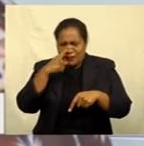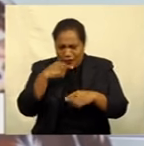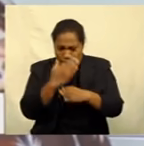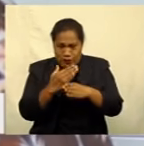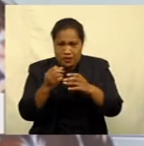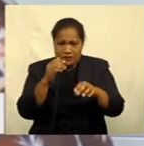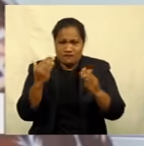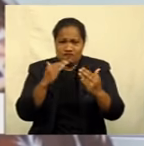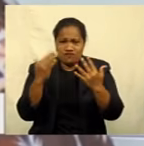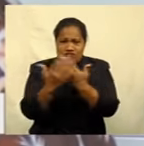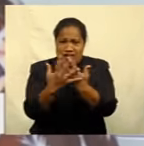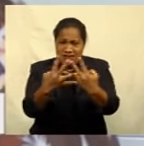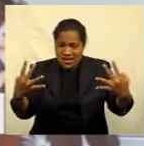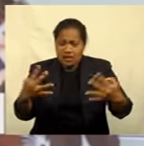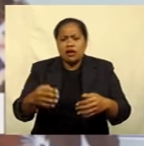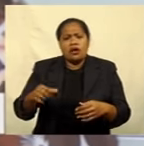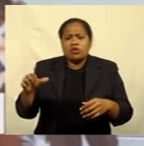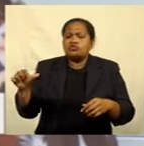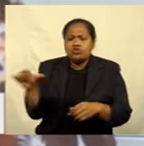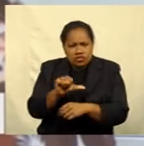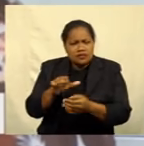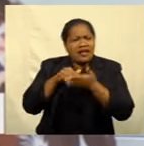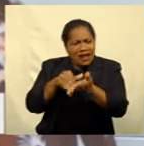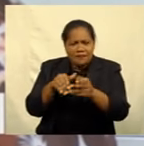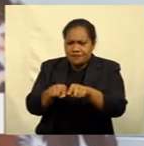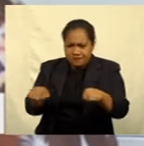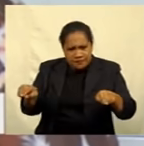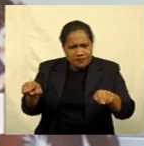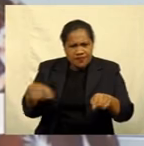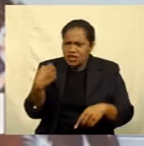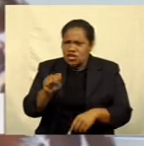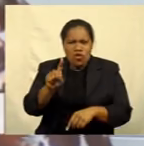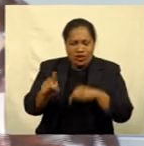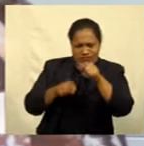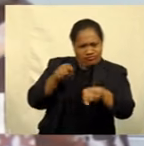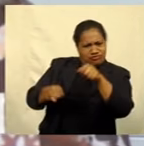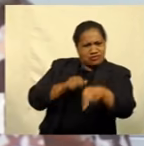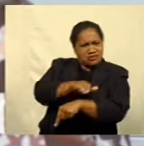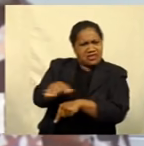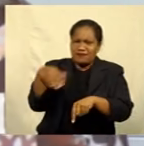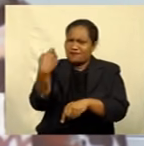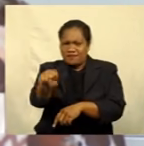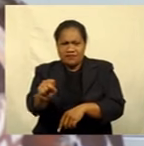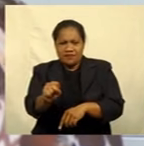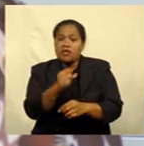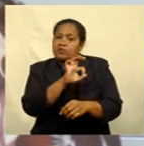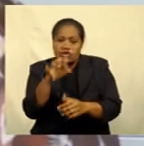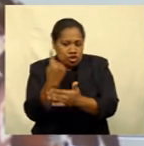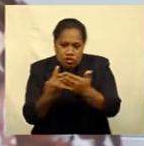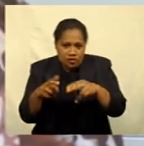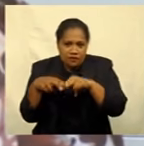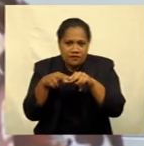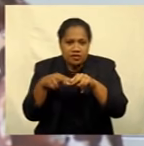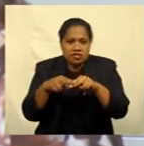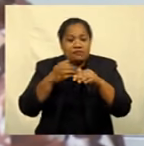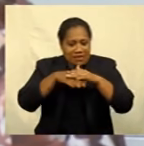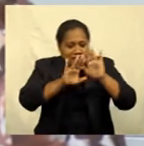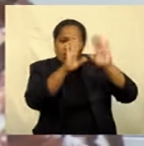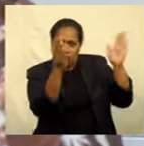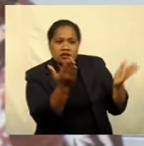singing praise. We should be helping them. No one should be criticizing them. This is not only happening in Fiji, it's happening all over the